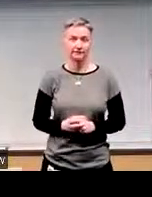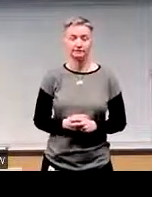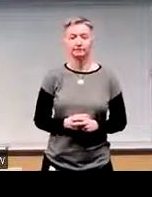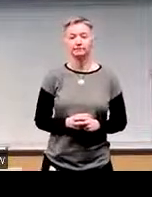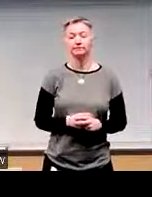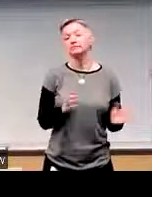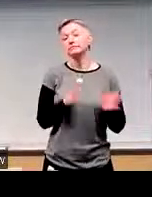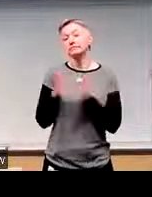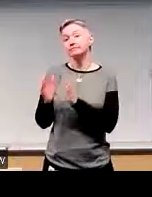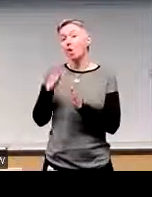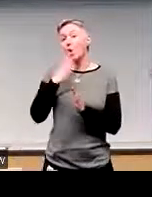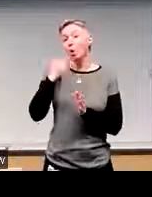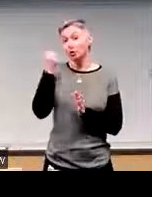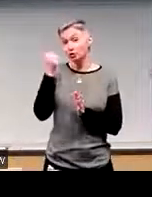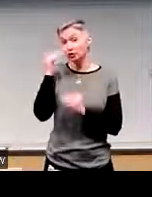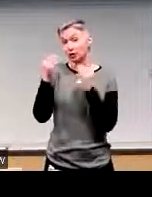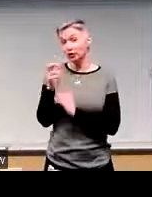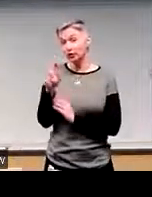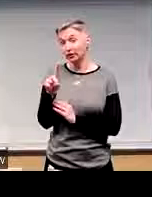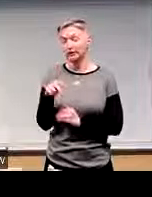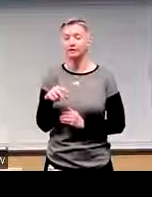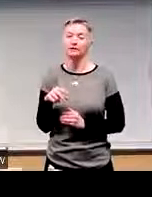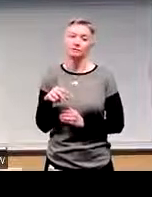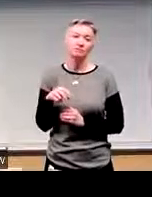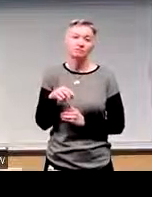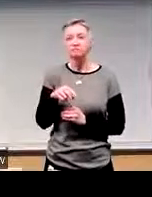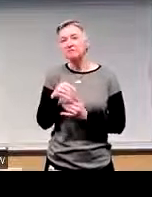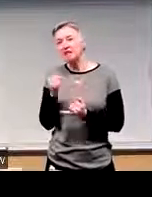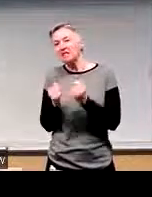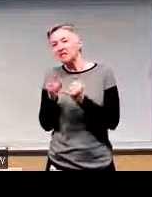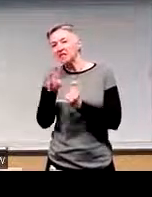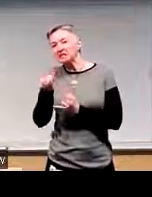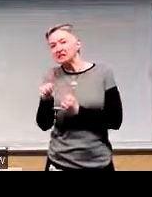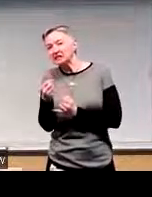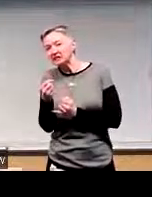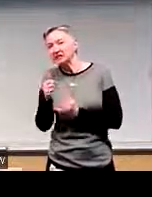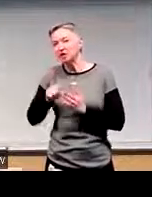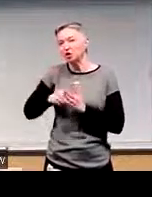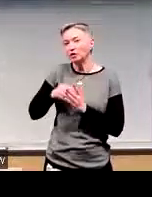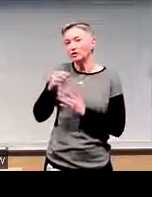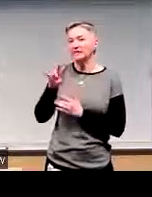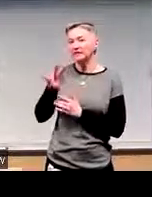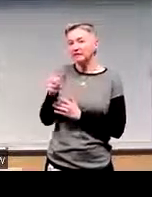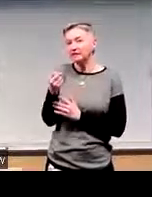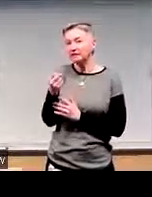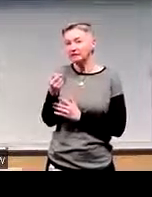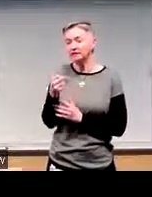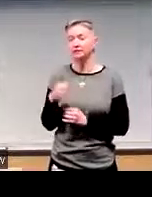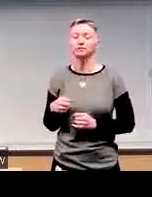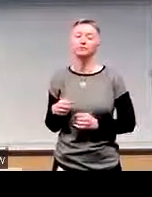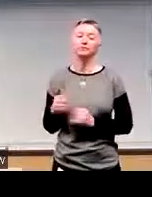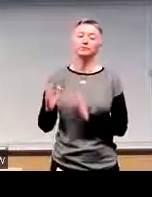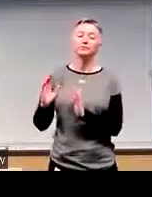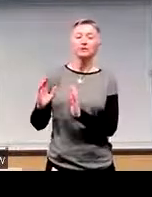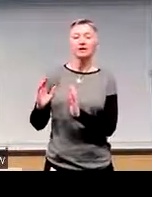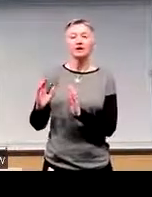And in older adulthood, this is the late 60s to early 70s. In terms of